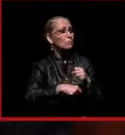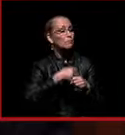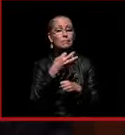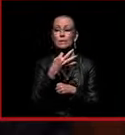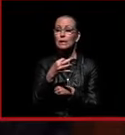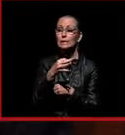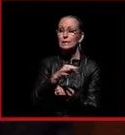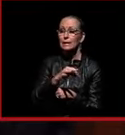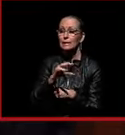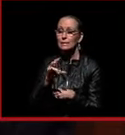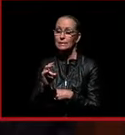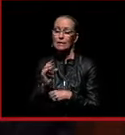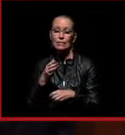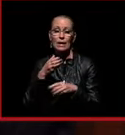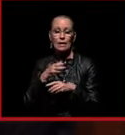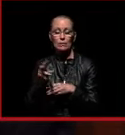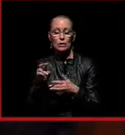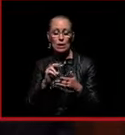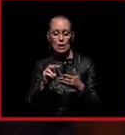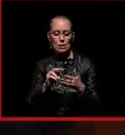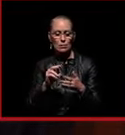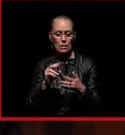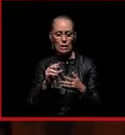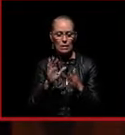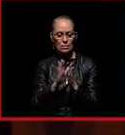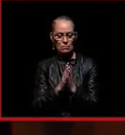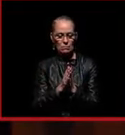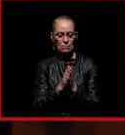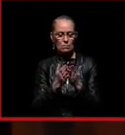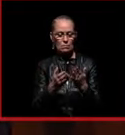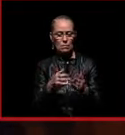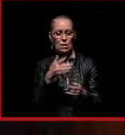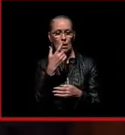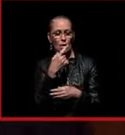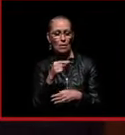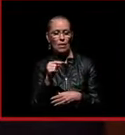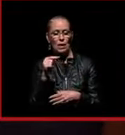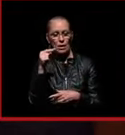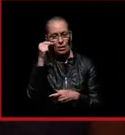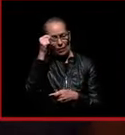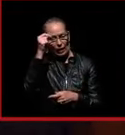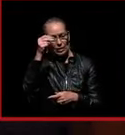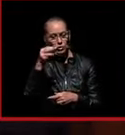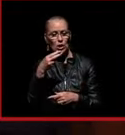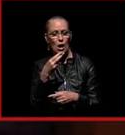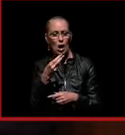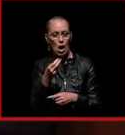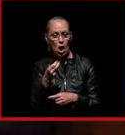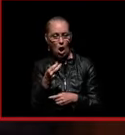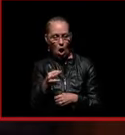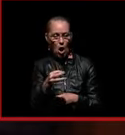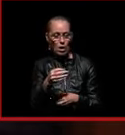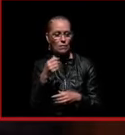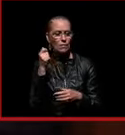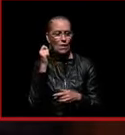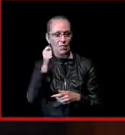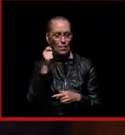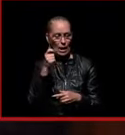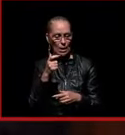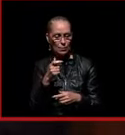after York read The Theology of the Hammer by Millard Fuller, the founder of Habitat for